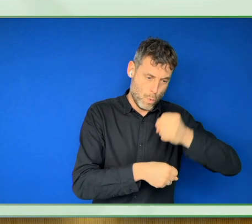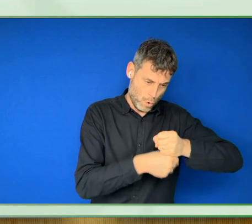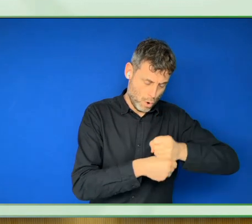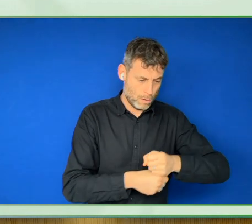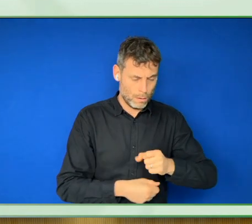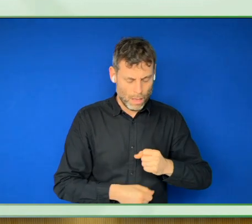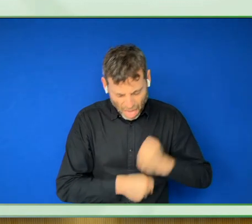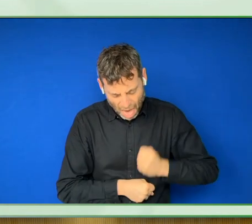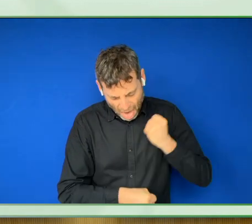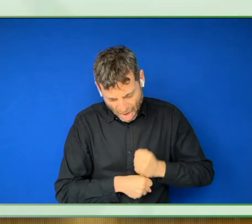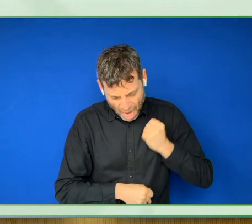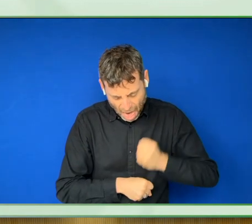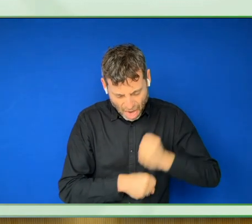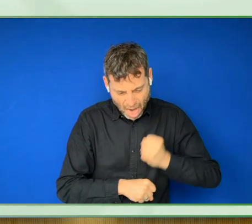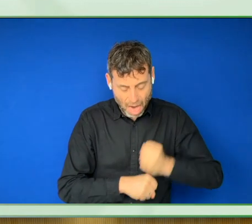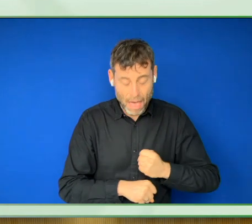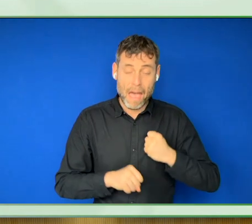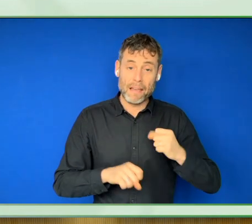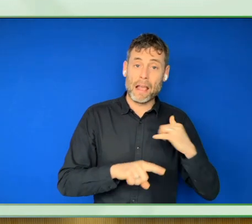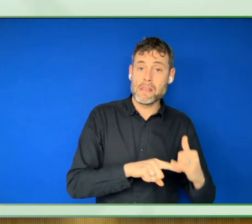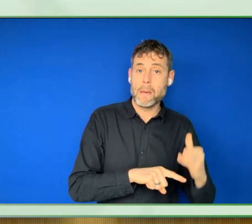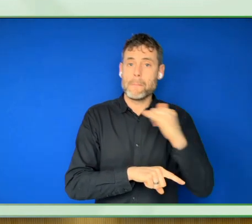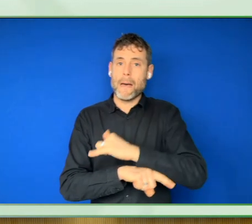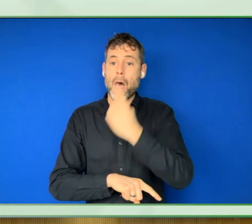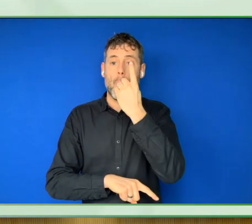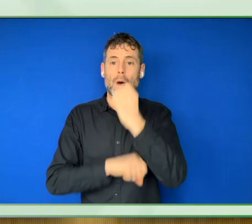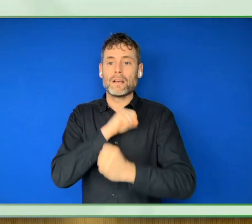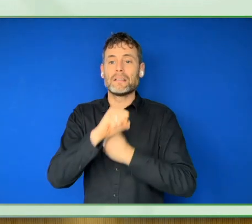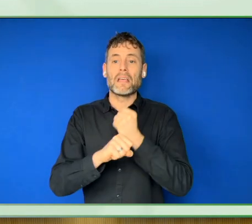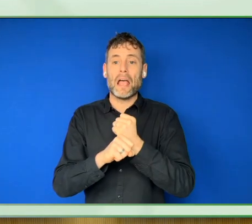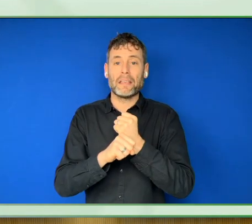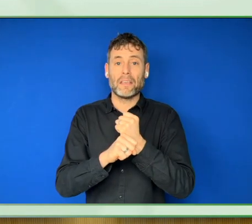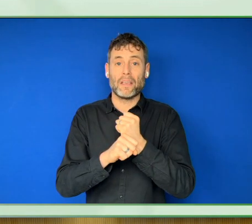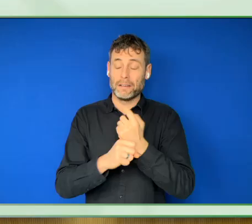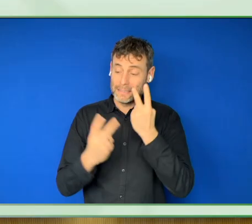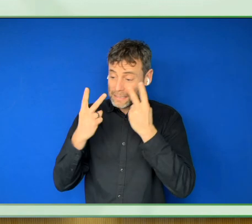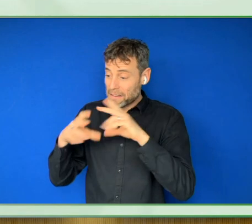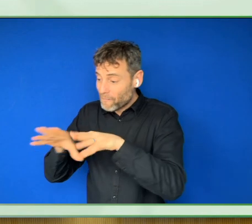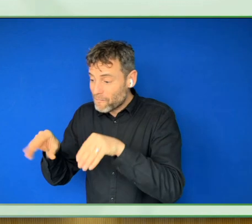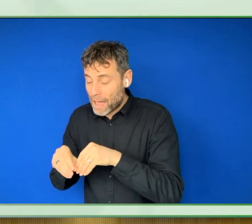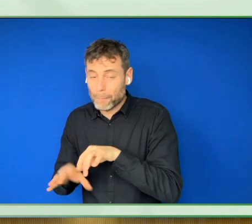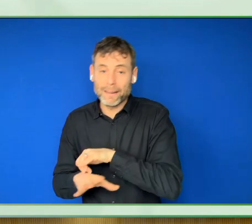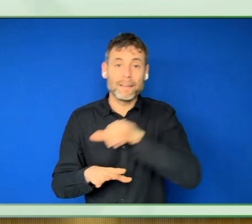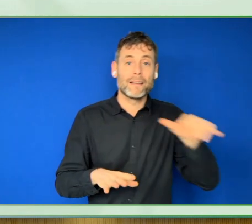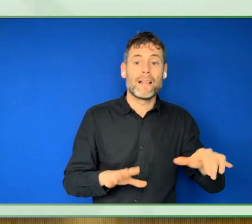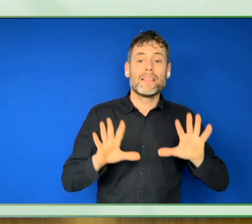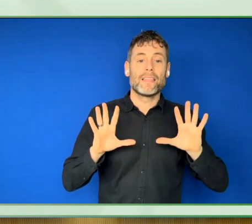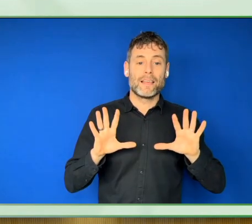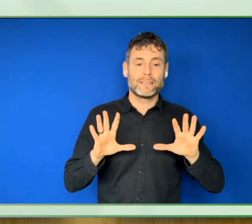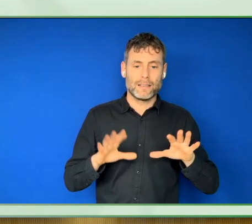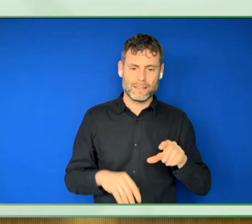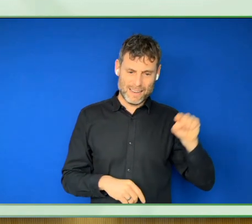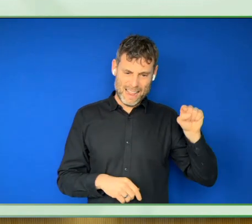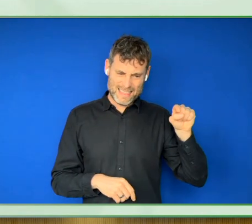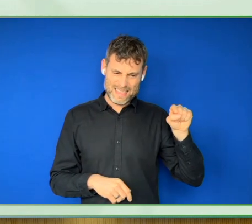be taken on their health, but the beneficiary is the employer, not the person who's falling out. That is not culture. And I think there